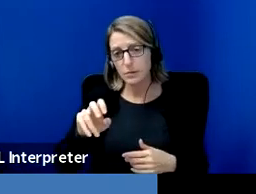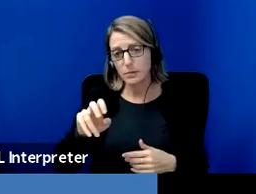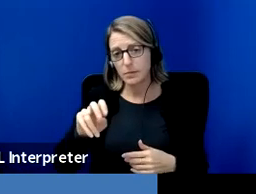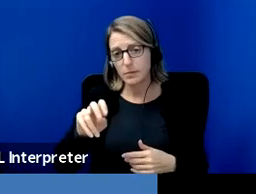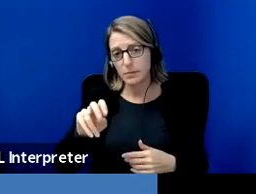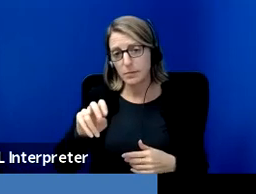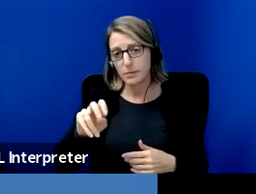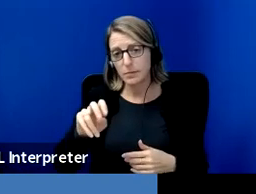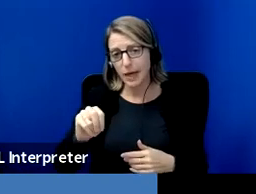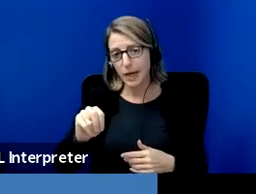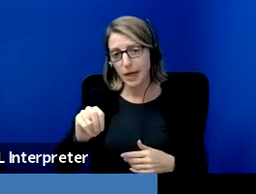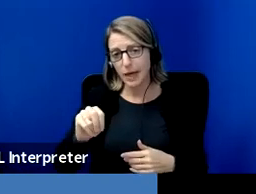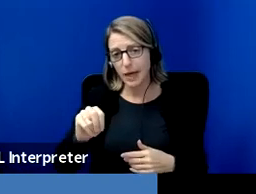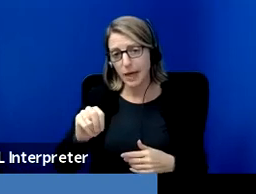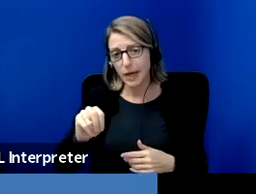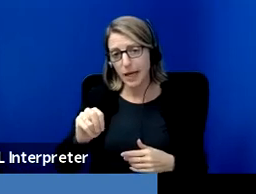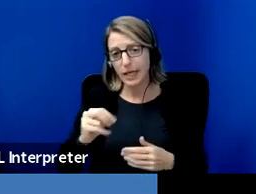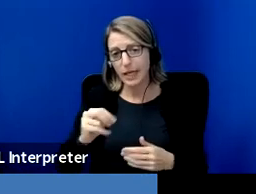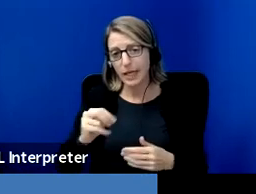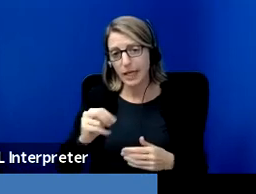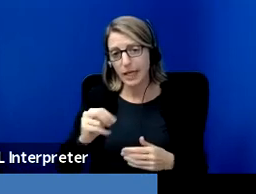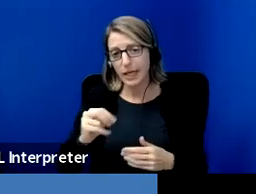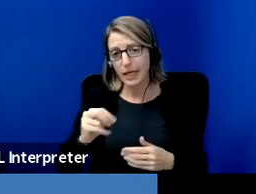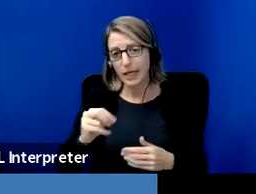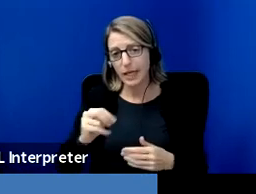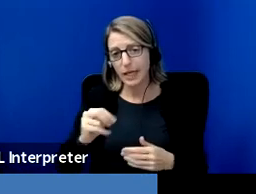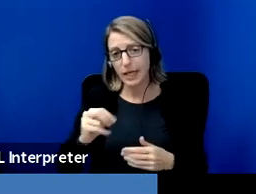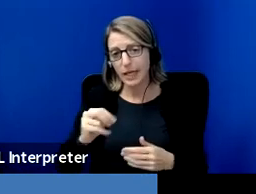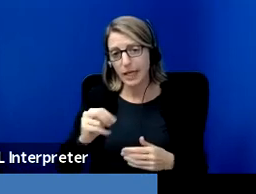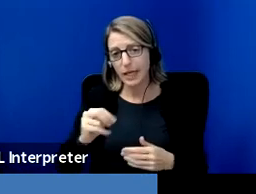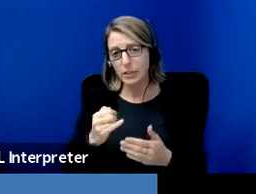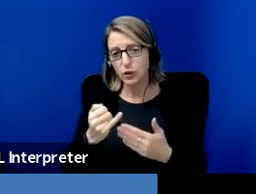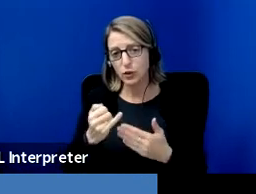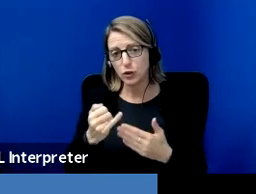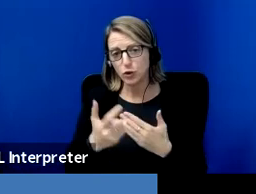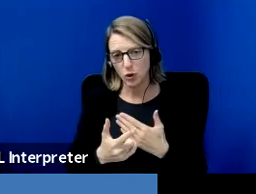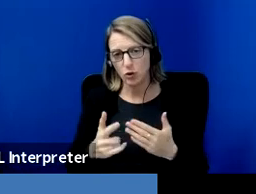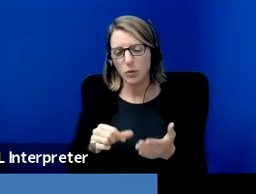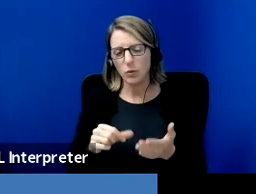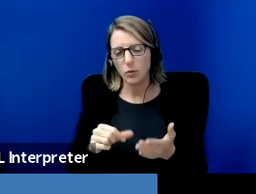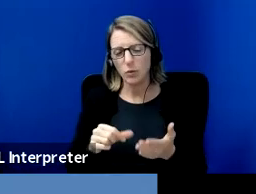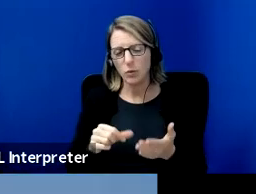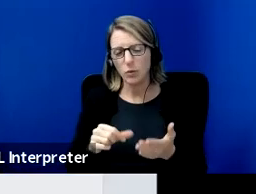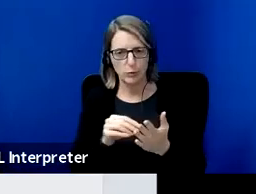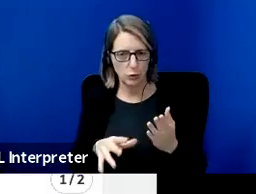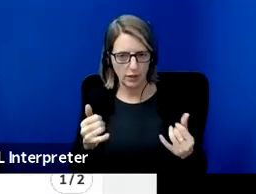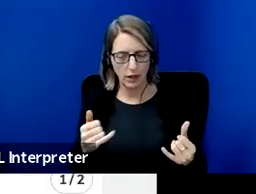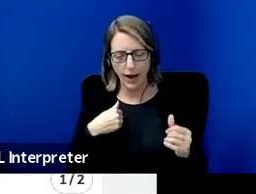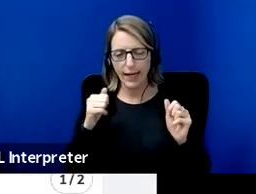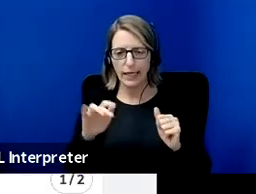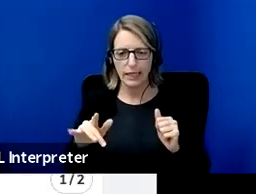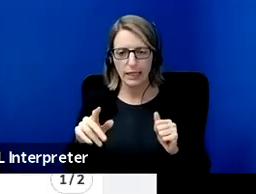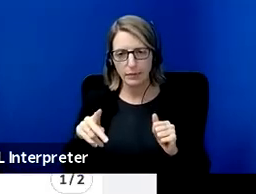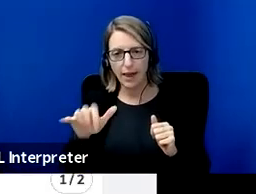messy. Now, what can students do? Well, I'm a sample student right now, so I can click play.